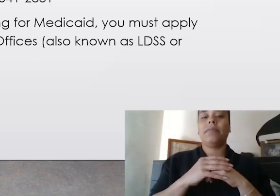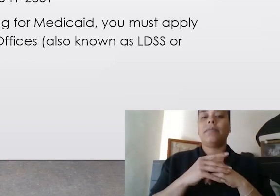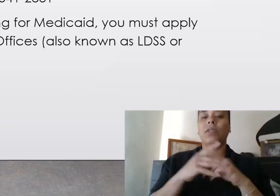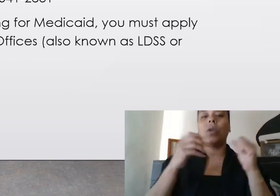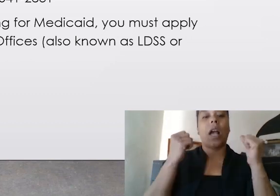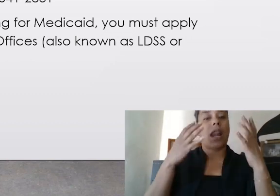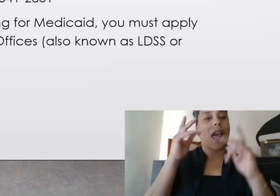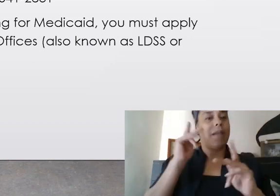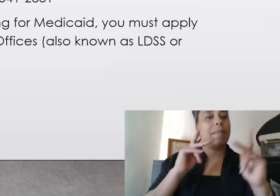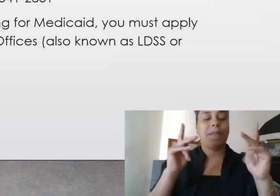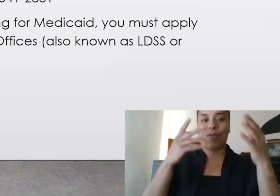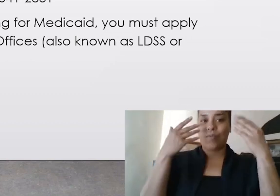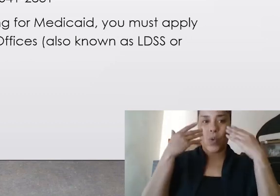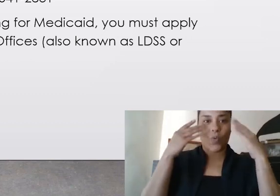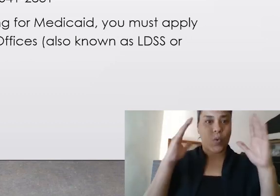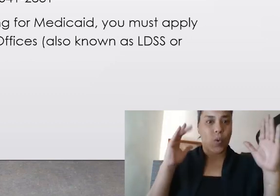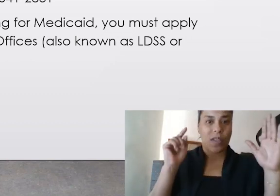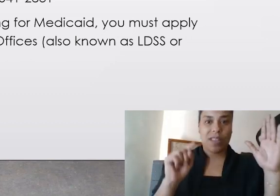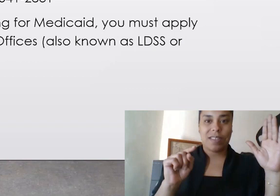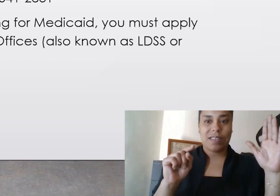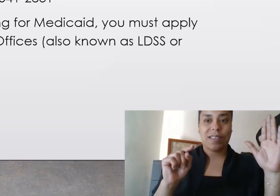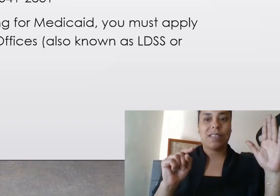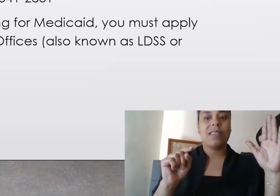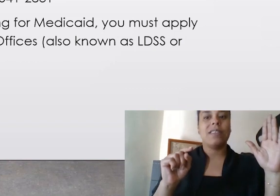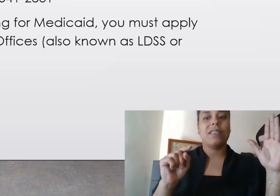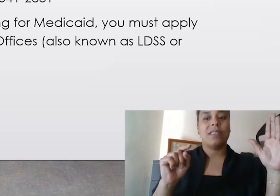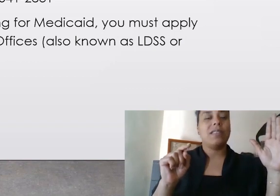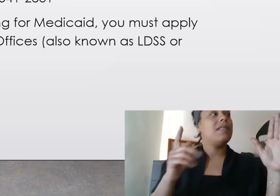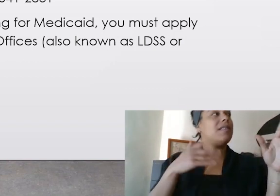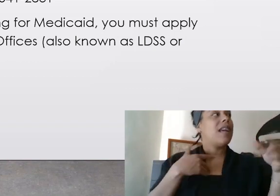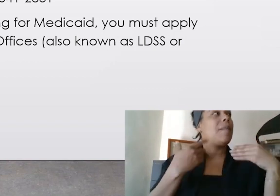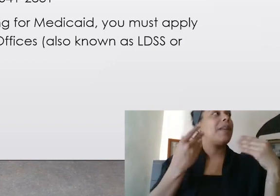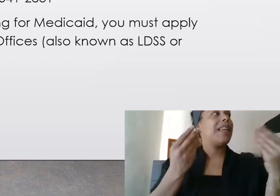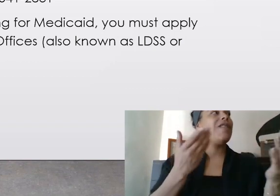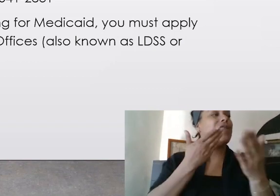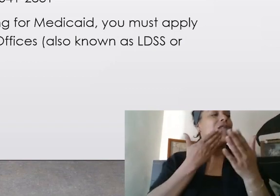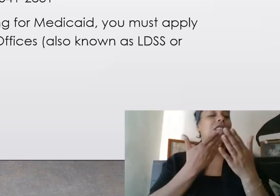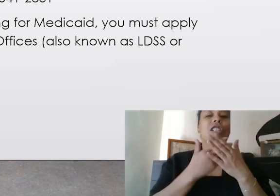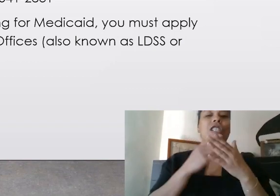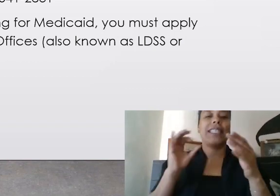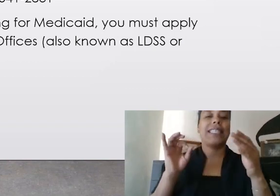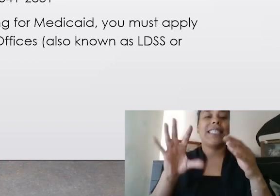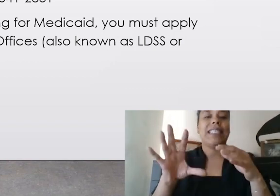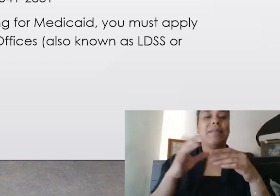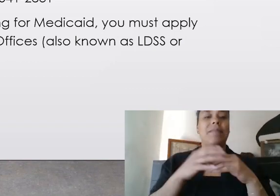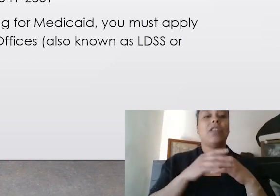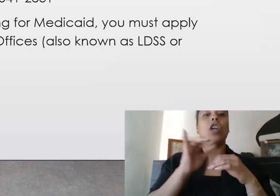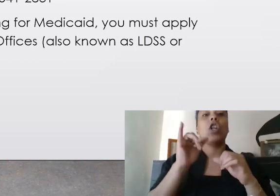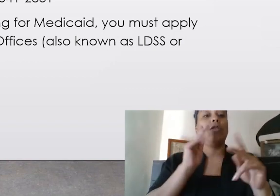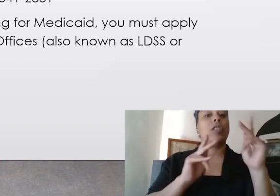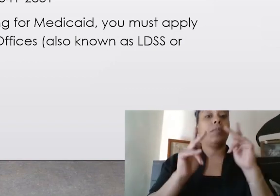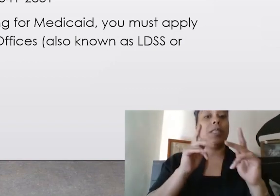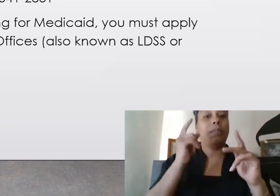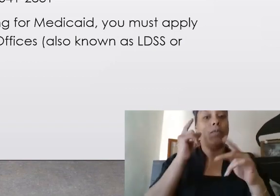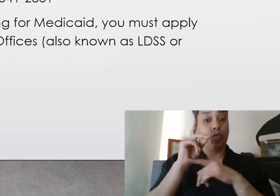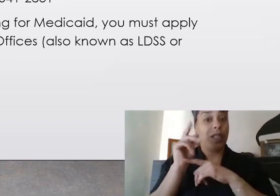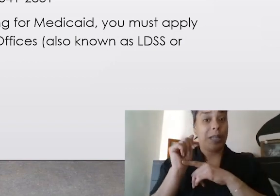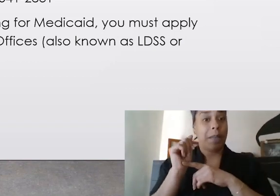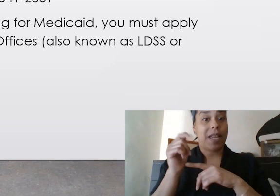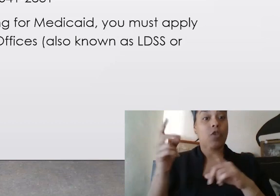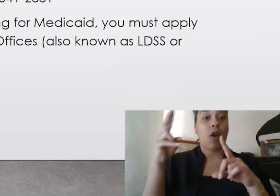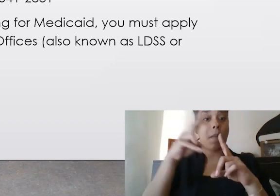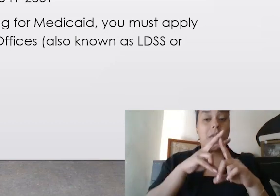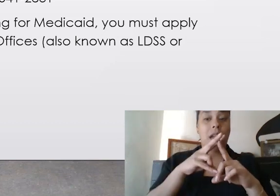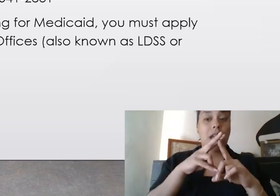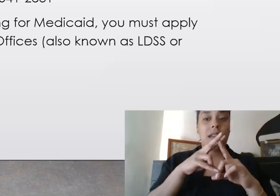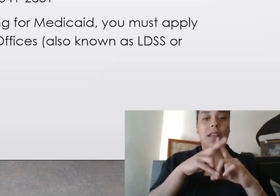don't know this. I'm giving you a really good tip. For people with disabilities who are applying for Medicaid, do not apply through